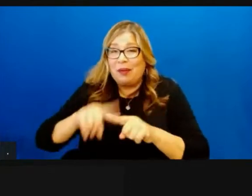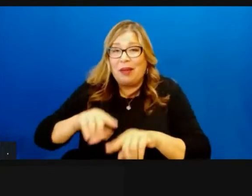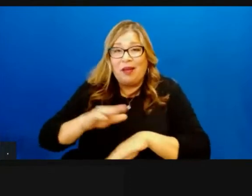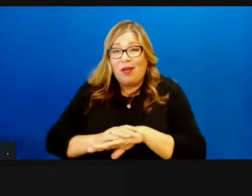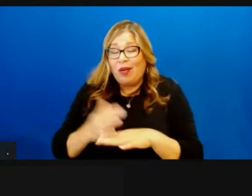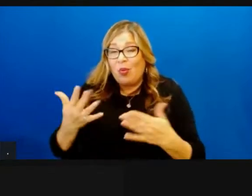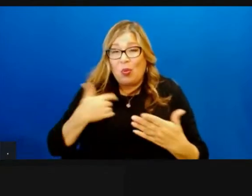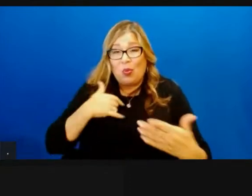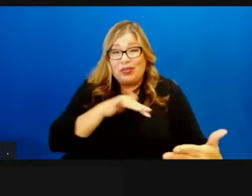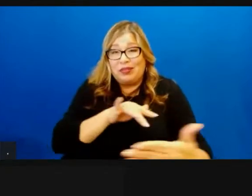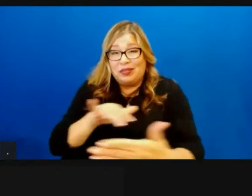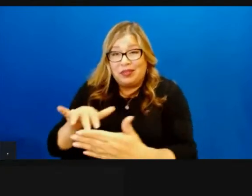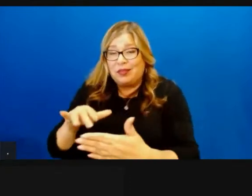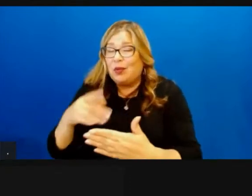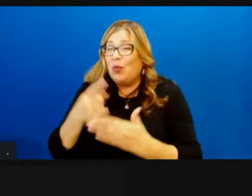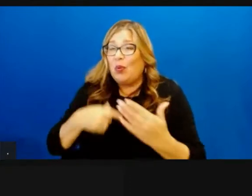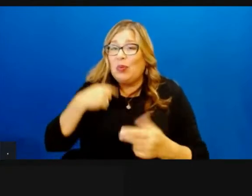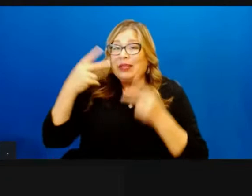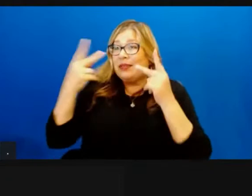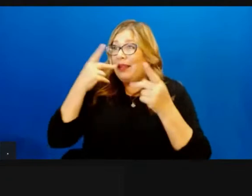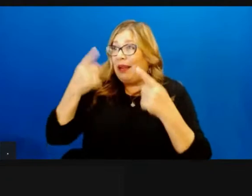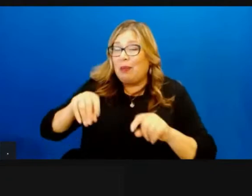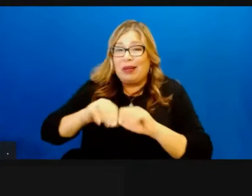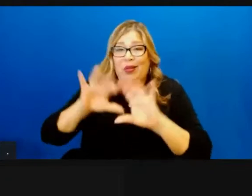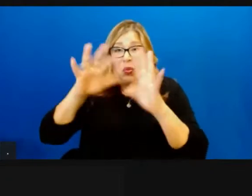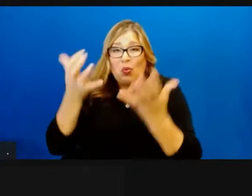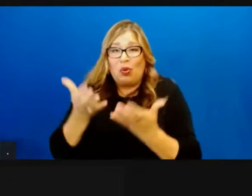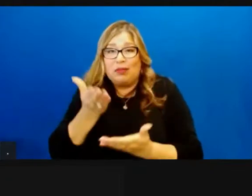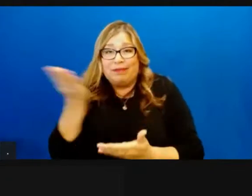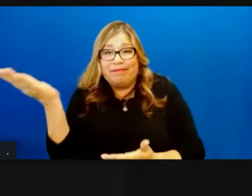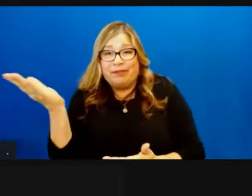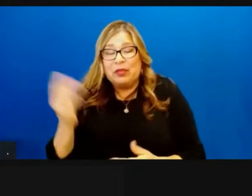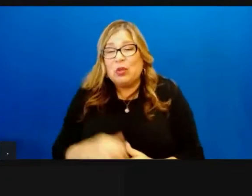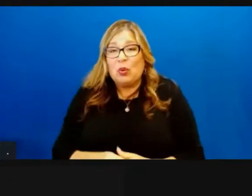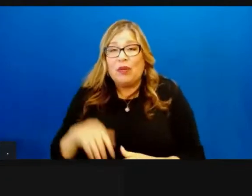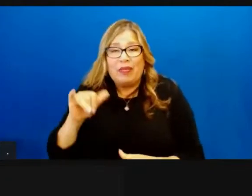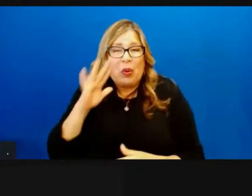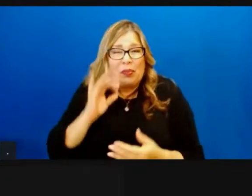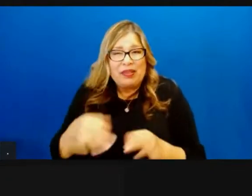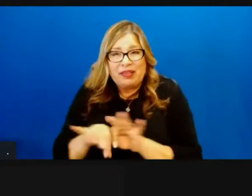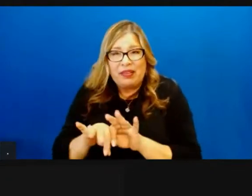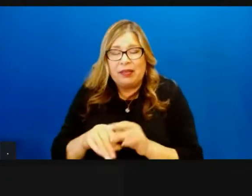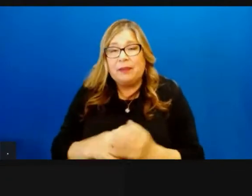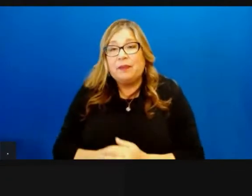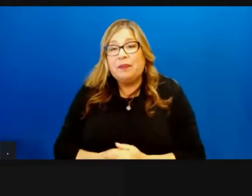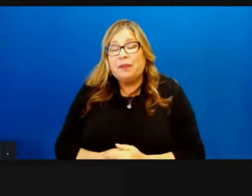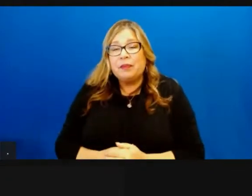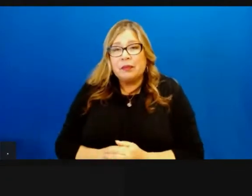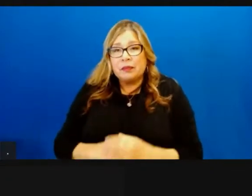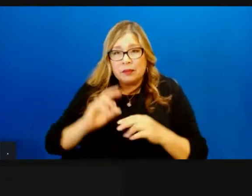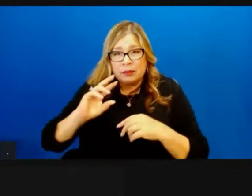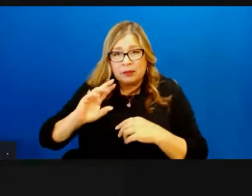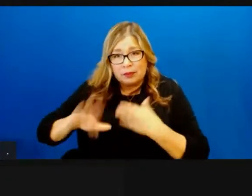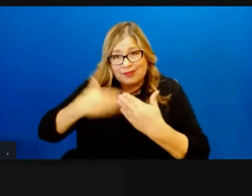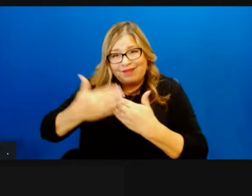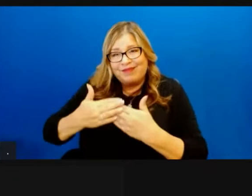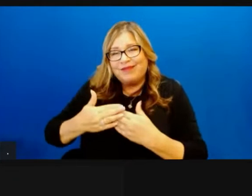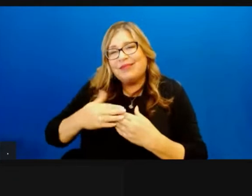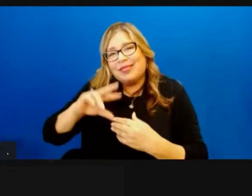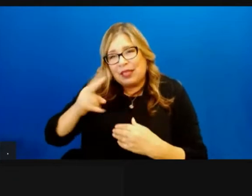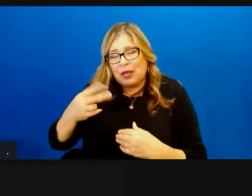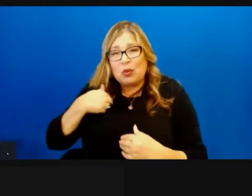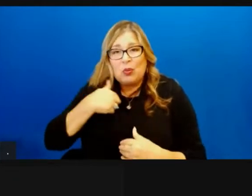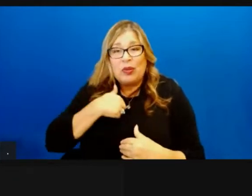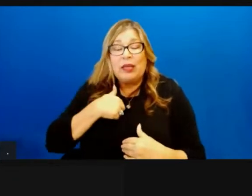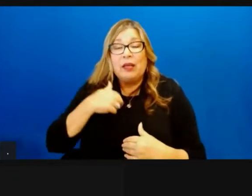experience. So I think that's going to be key. Secondly, as we move into the next phase of the pandemic, I